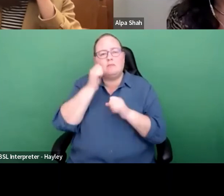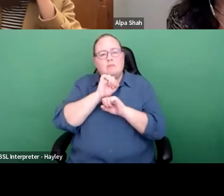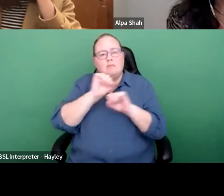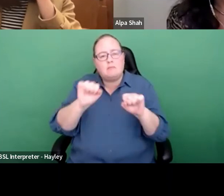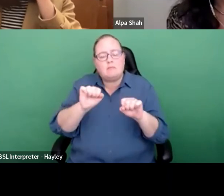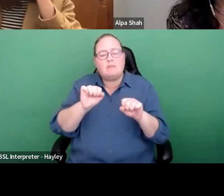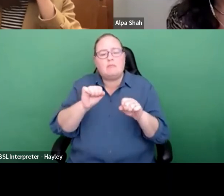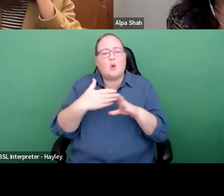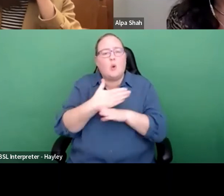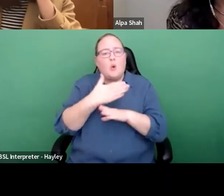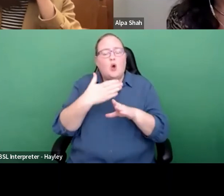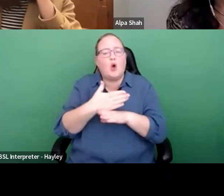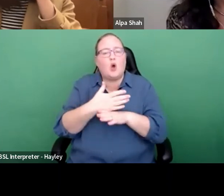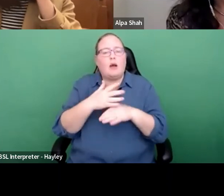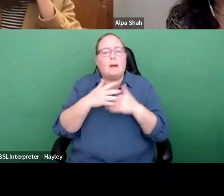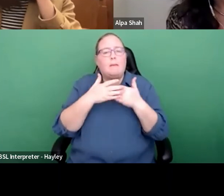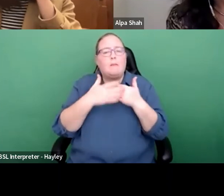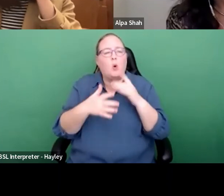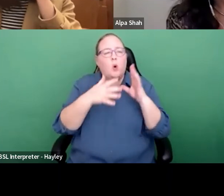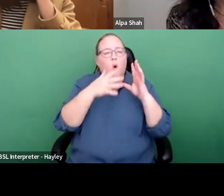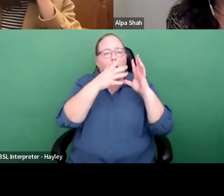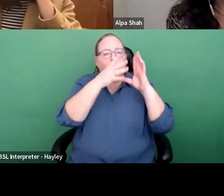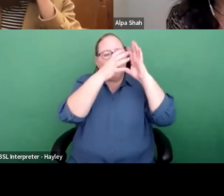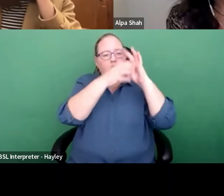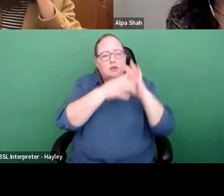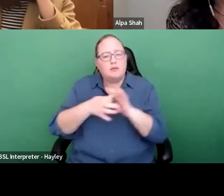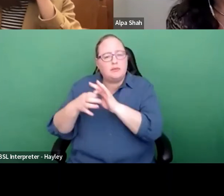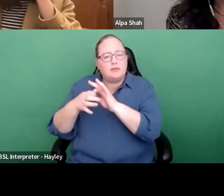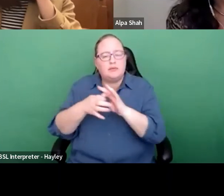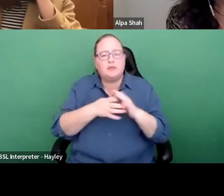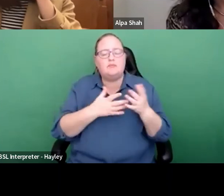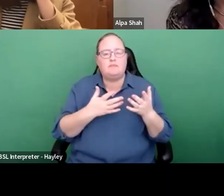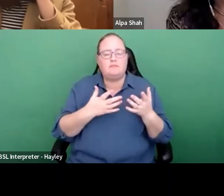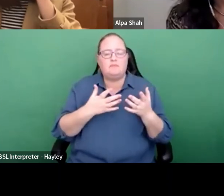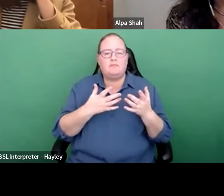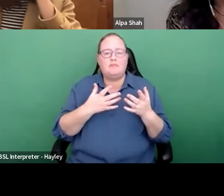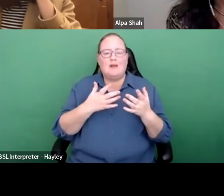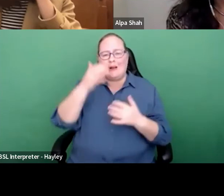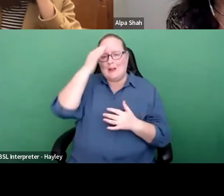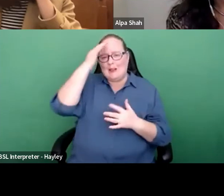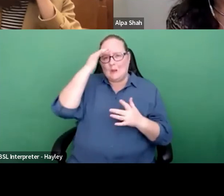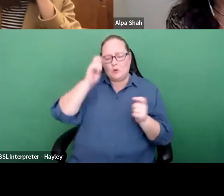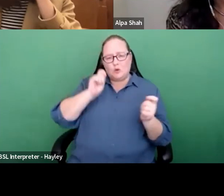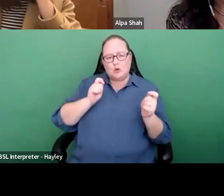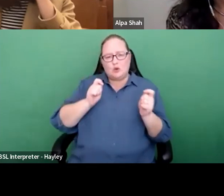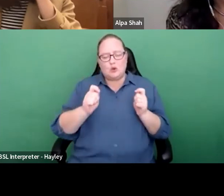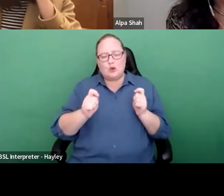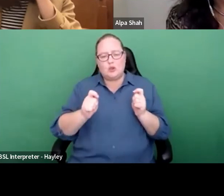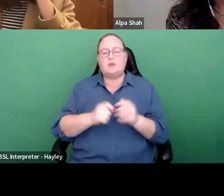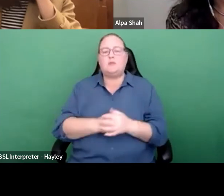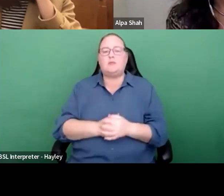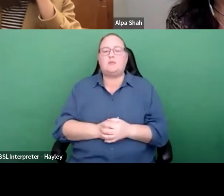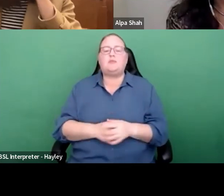ethos. In this vein, also the conditionality and enforced interventions that Johannes